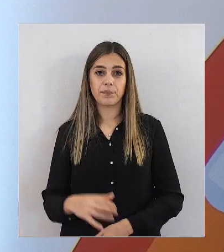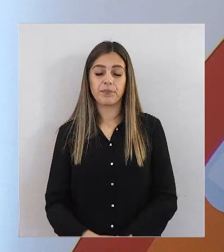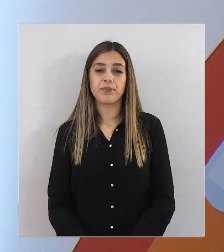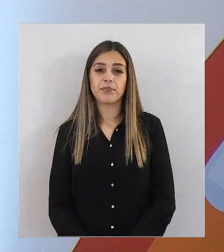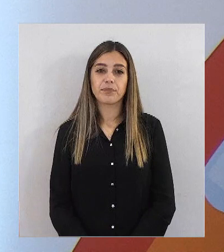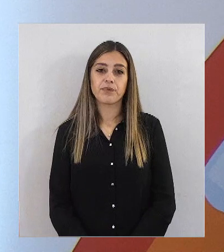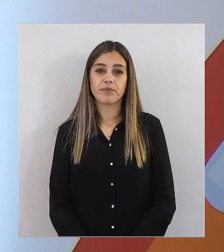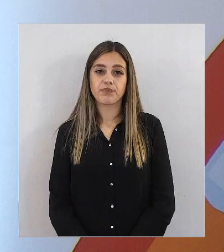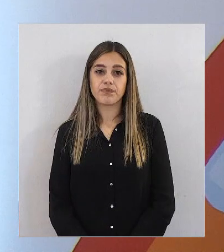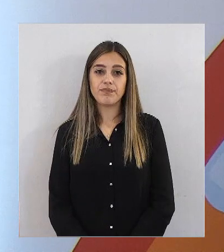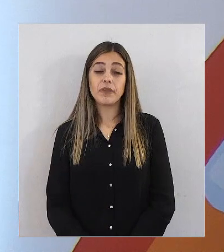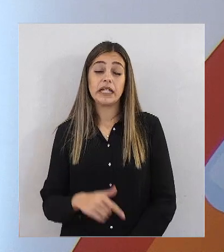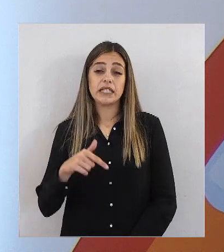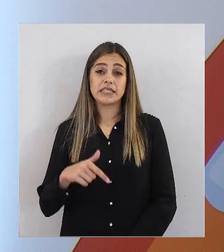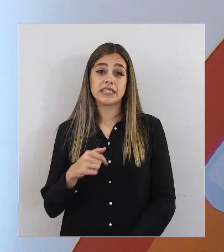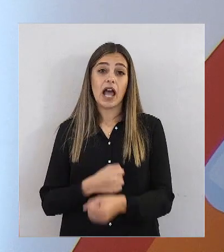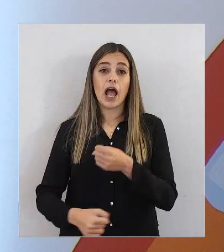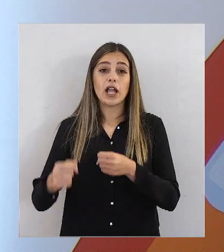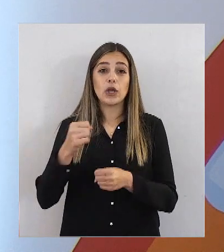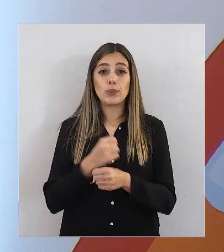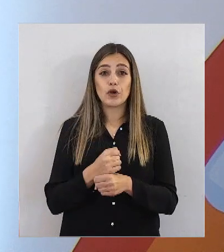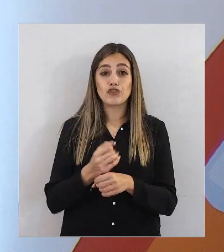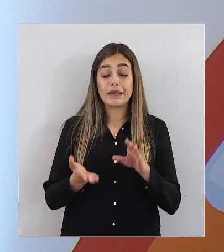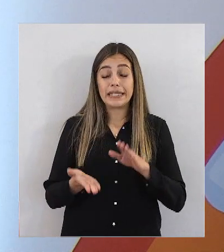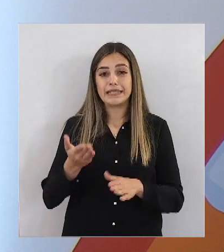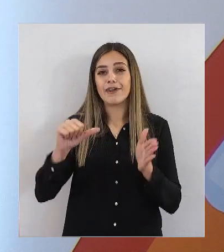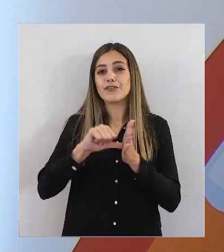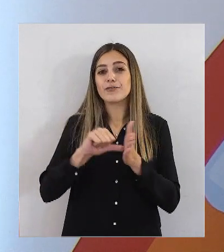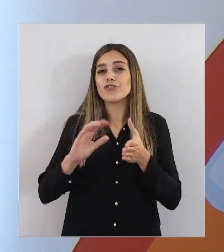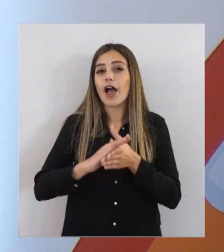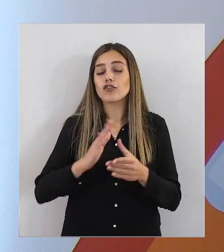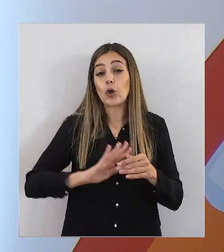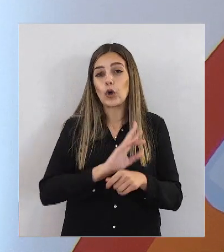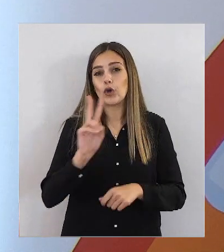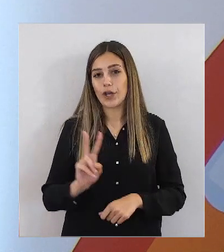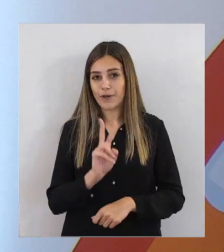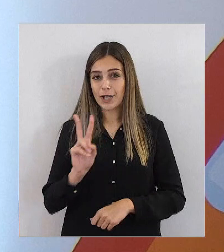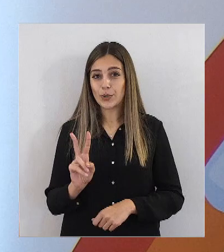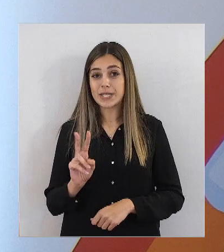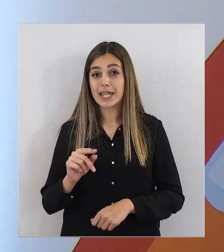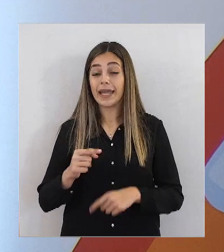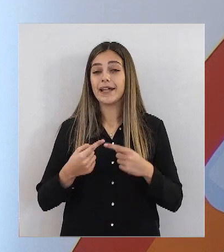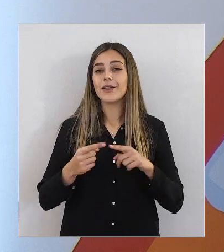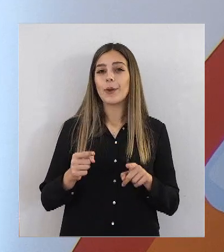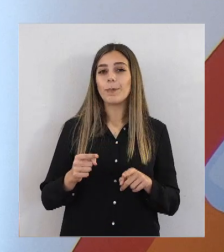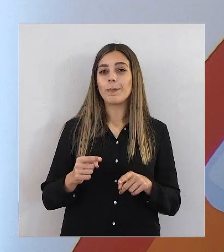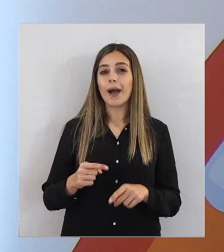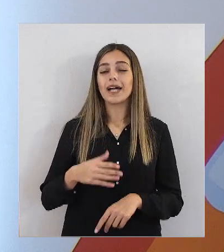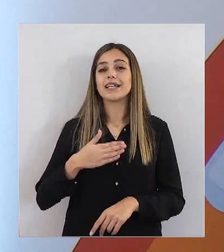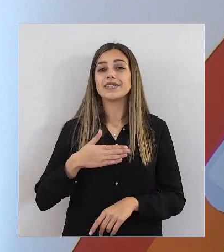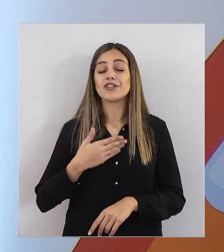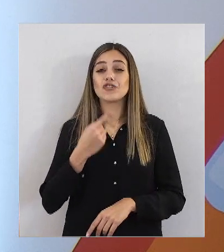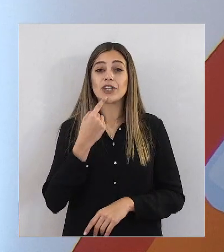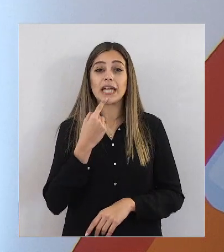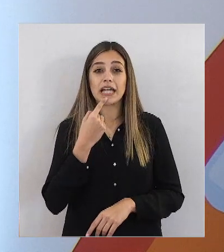more complicated within the context of an ongoing pandemic, I have to admit that I regularly reminded my colleagues that I need